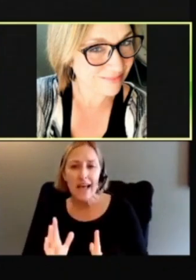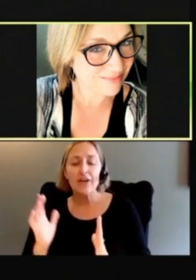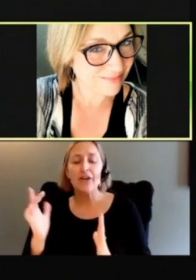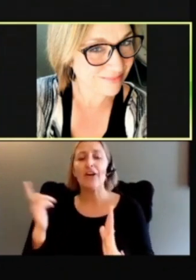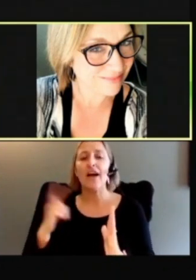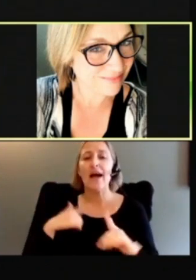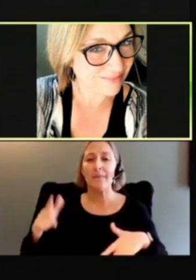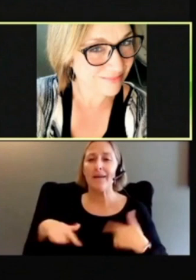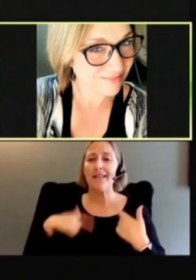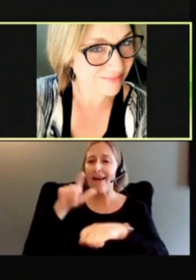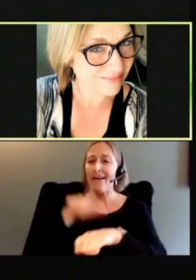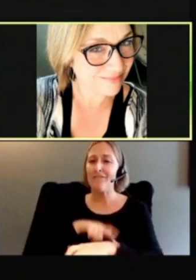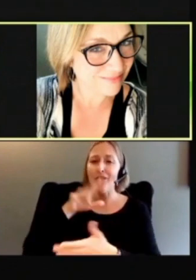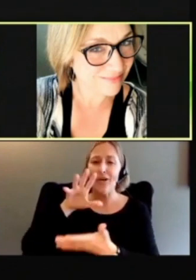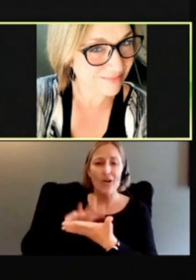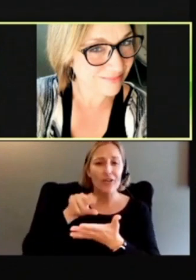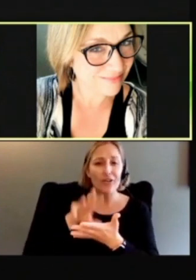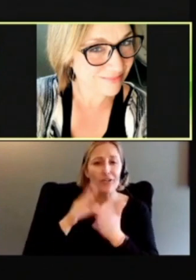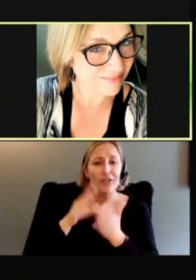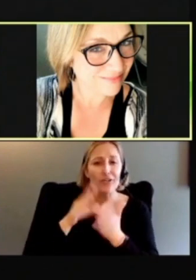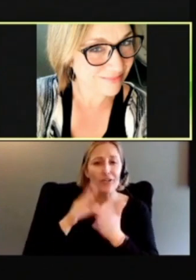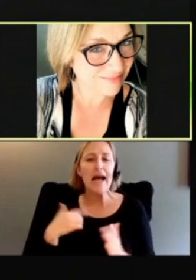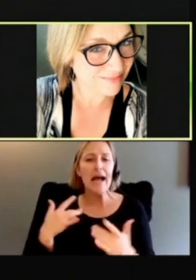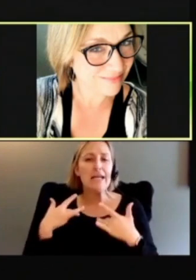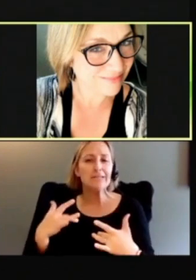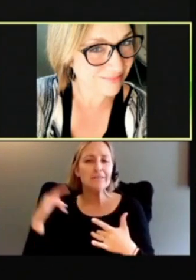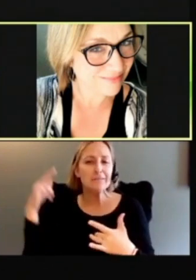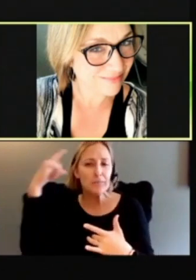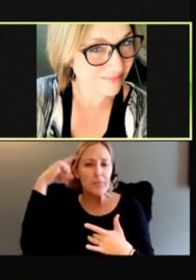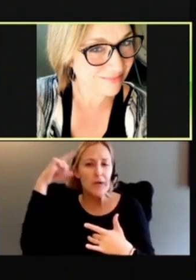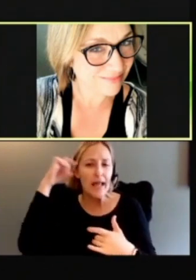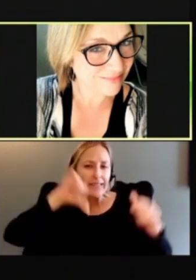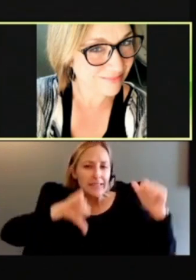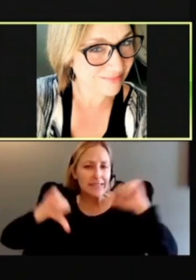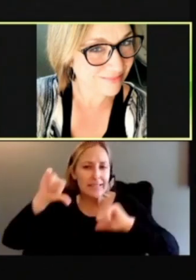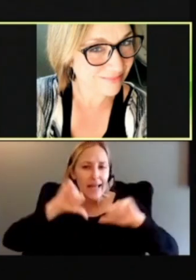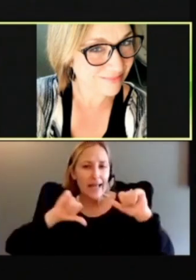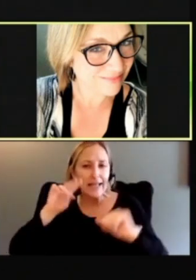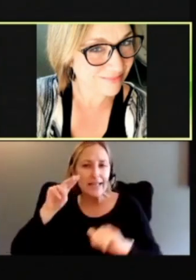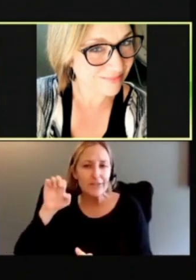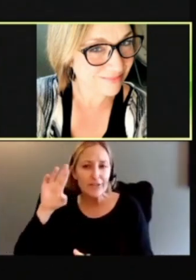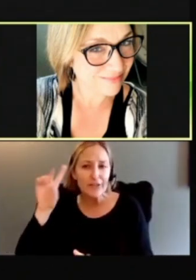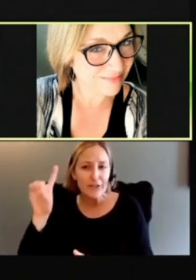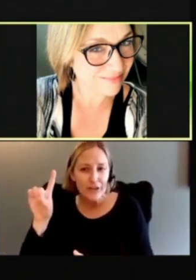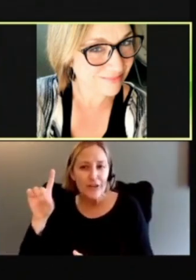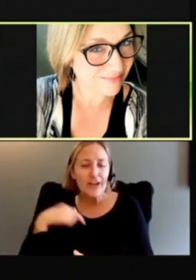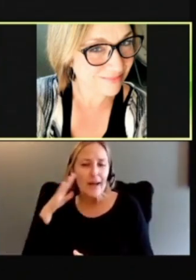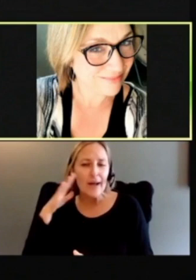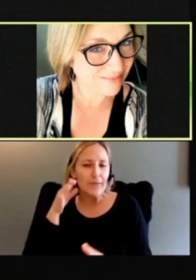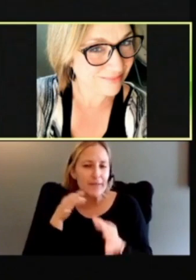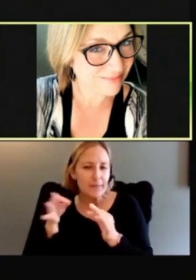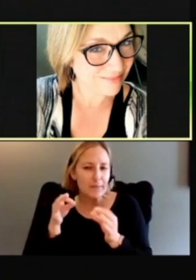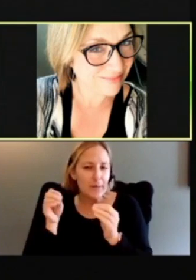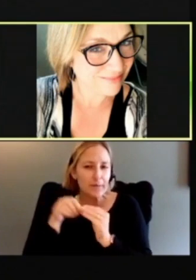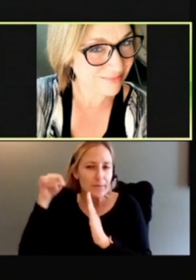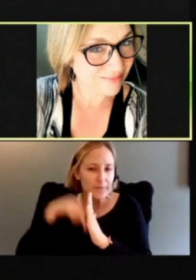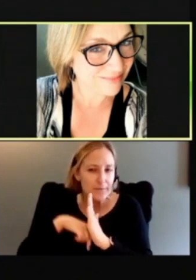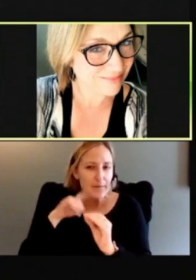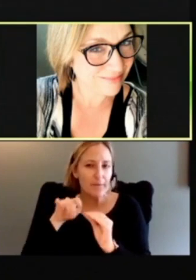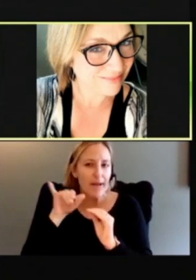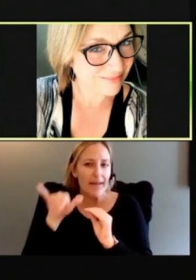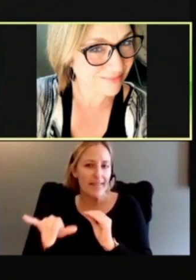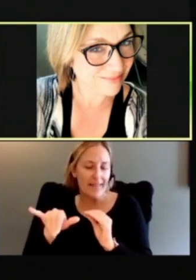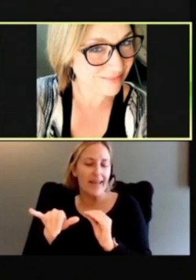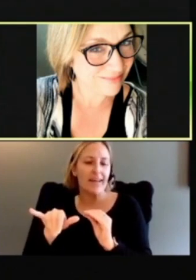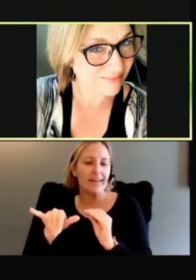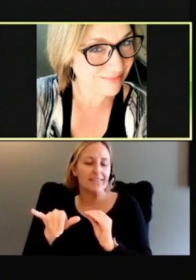lifelong learner and I'm a brain science nerd. So I'll be getting into a little bit of that in my talk. You'll hear